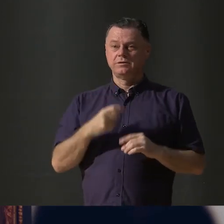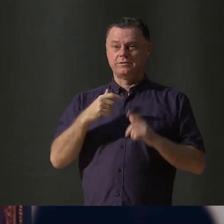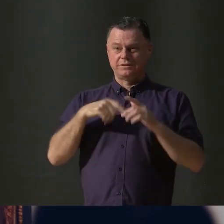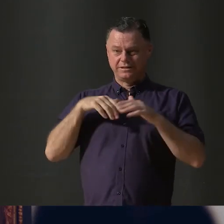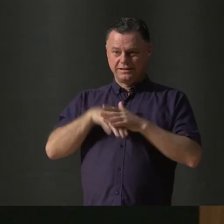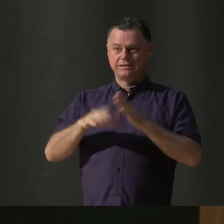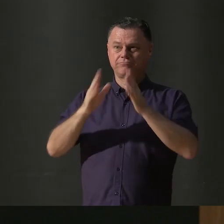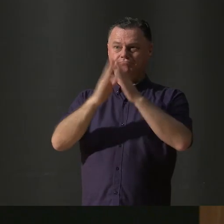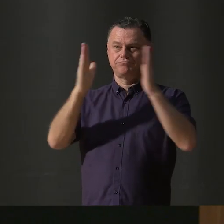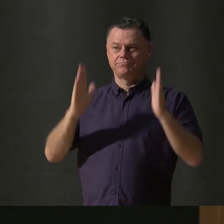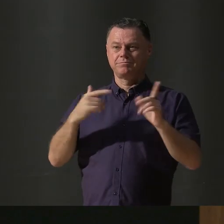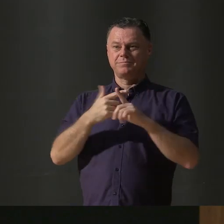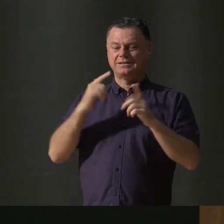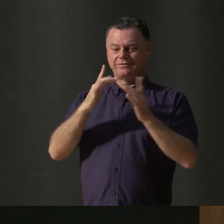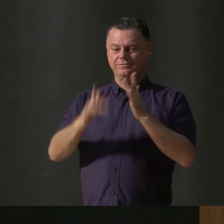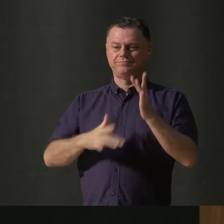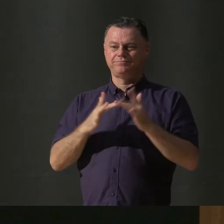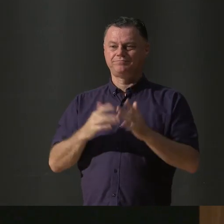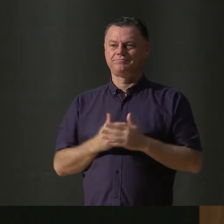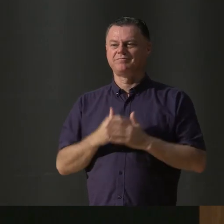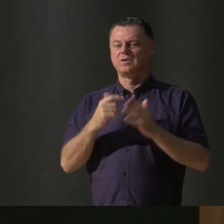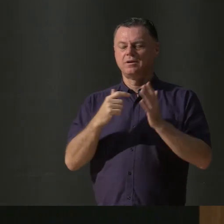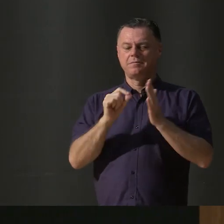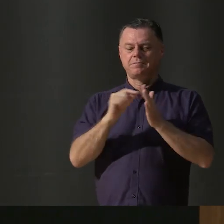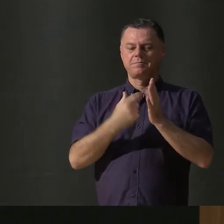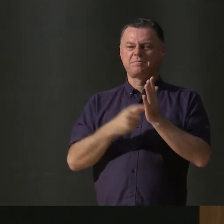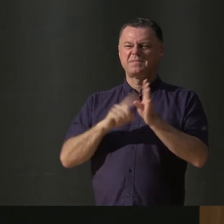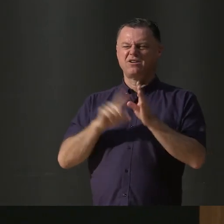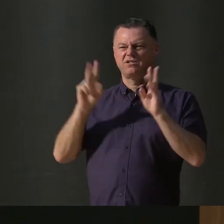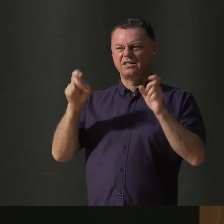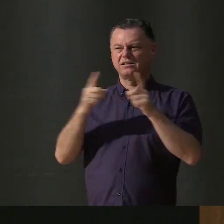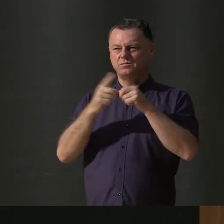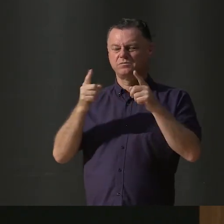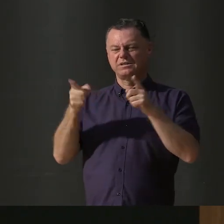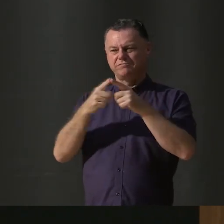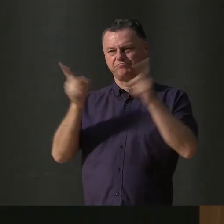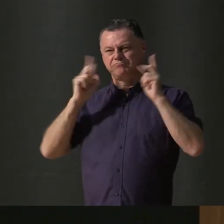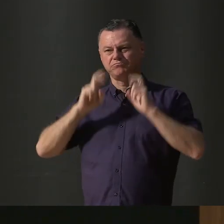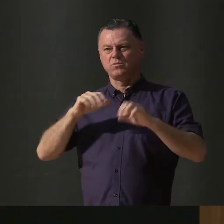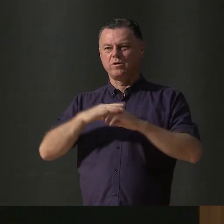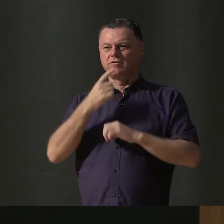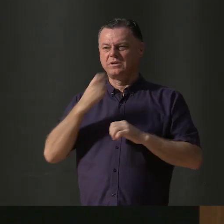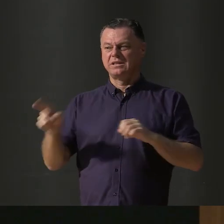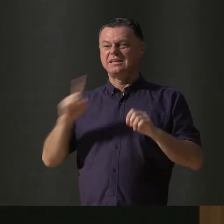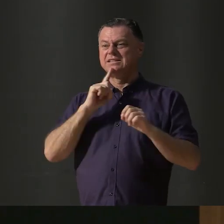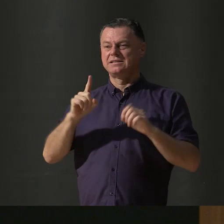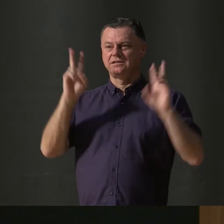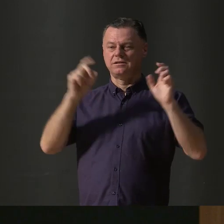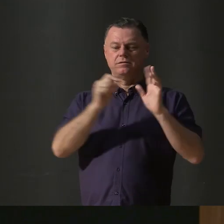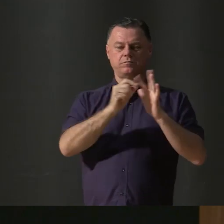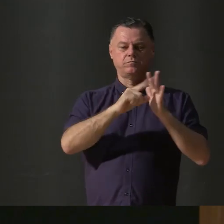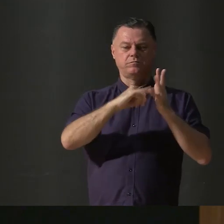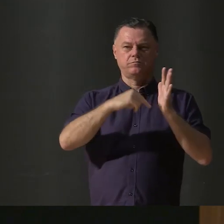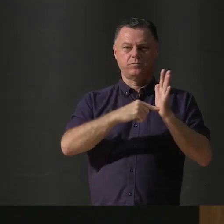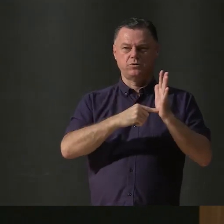digital. Museum studies scholar Ross Parry uses the term post-digital museum to